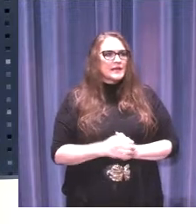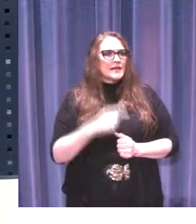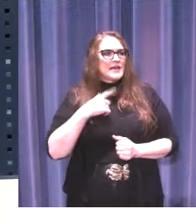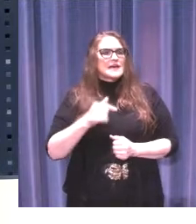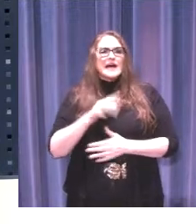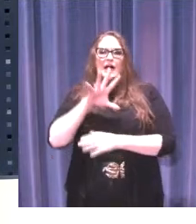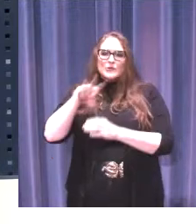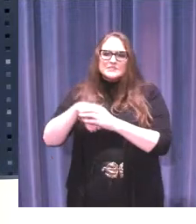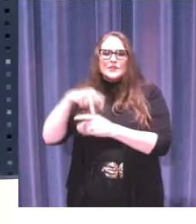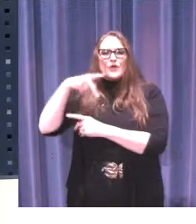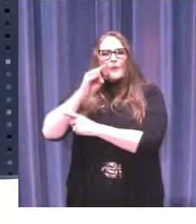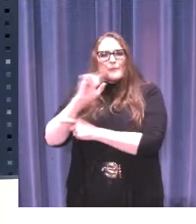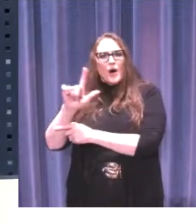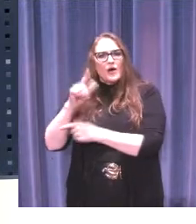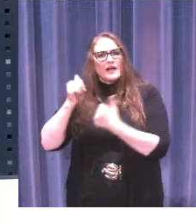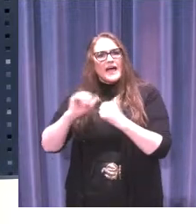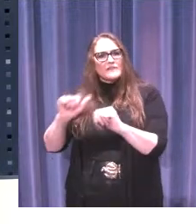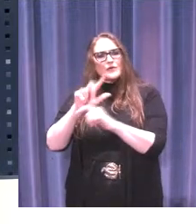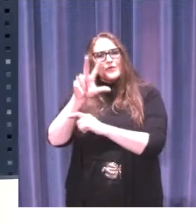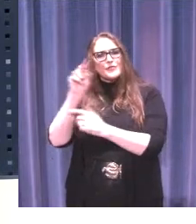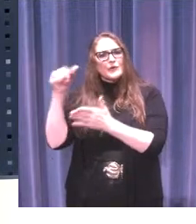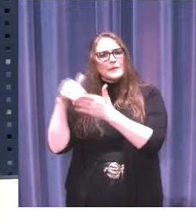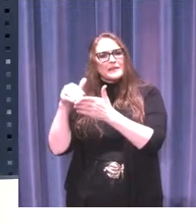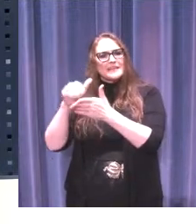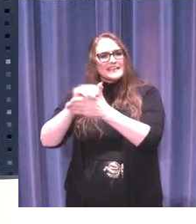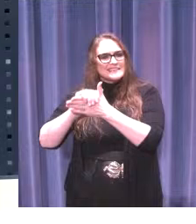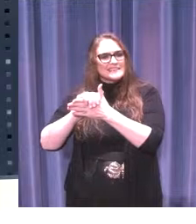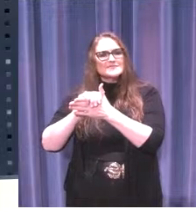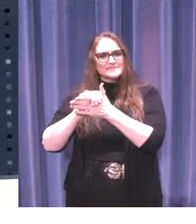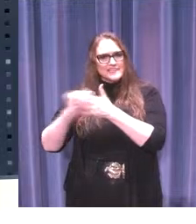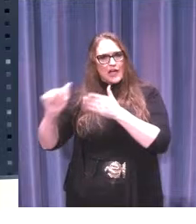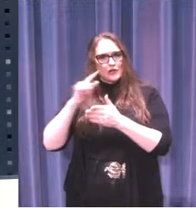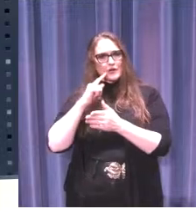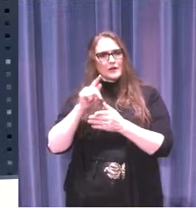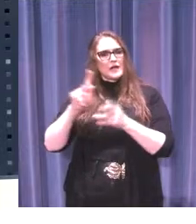PRAWL effort. That's $30 million public-private partnership.